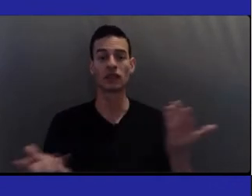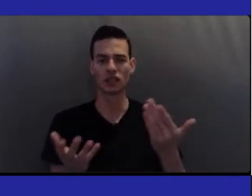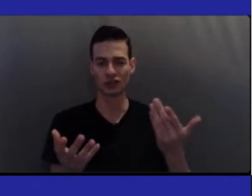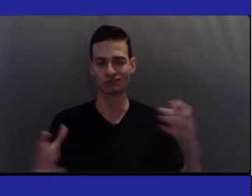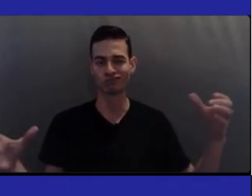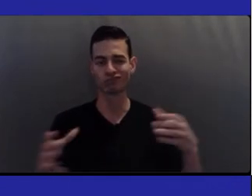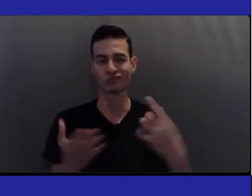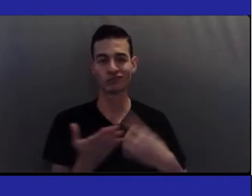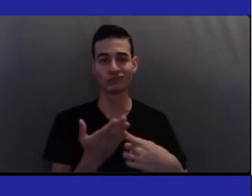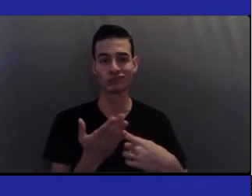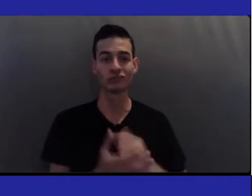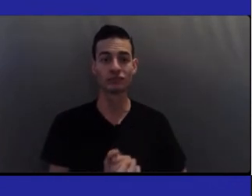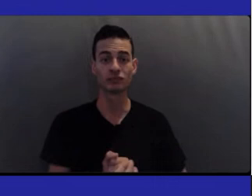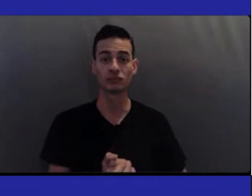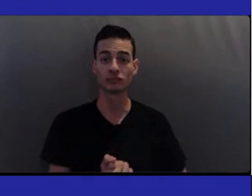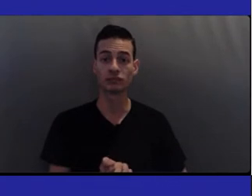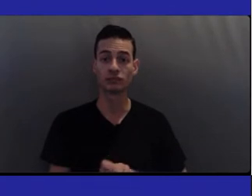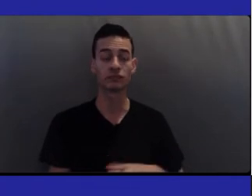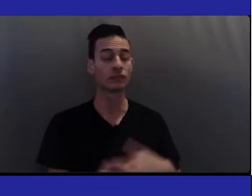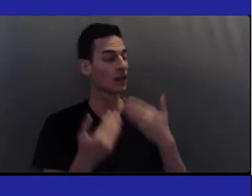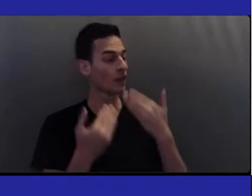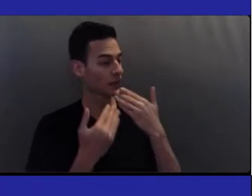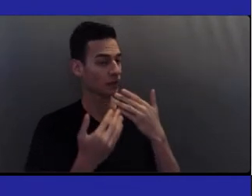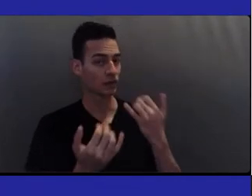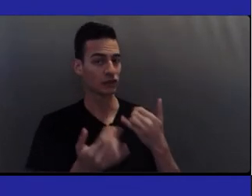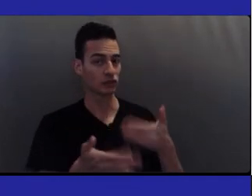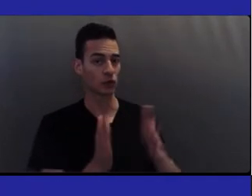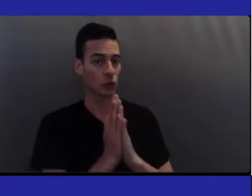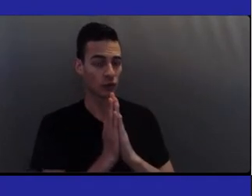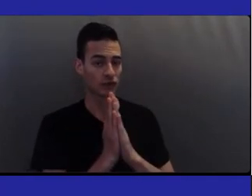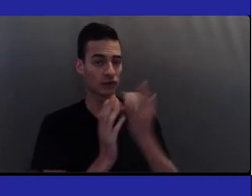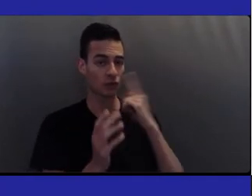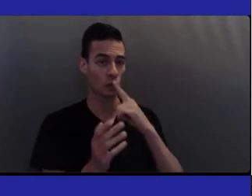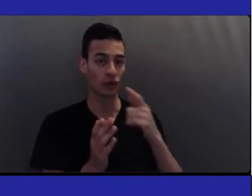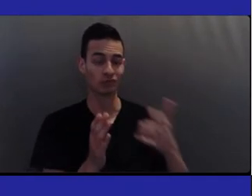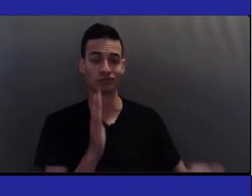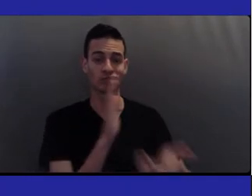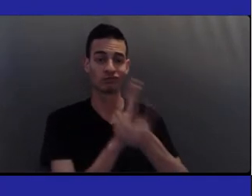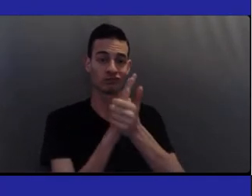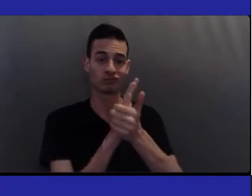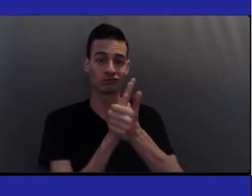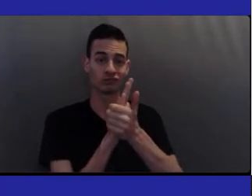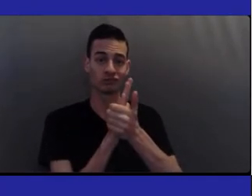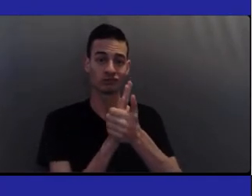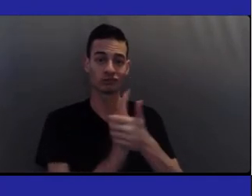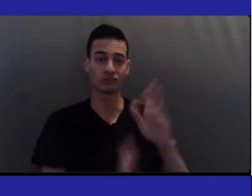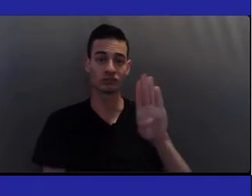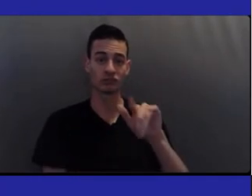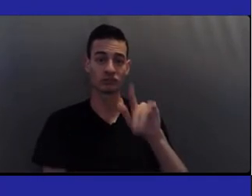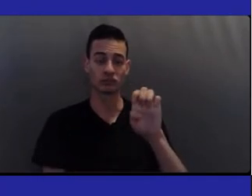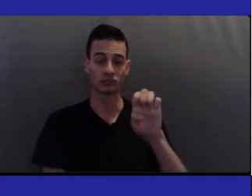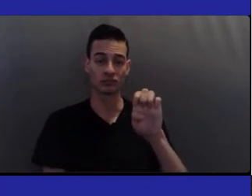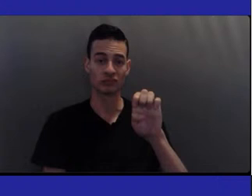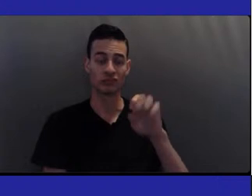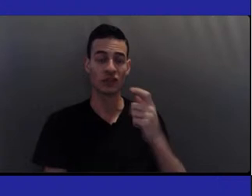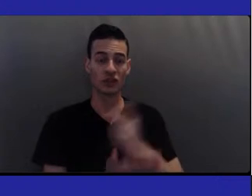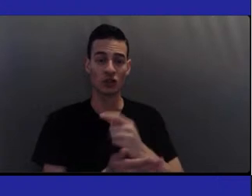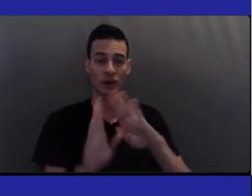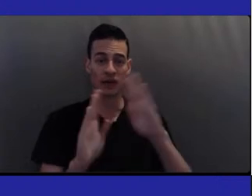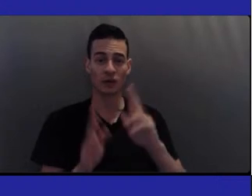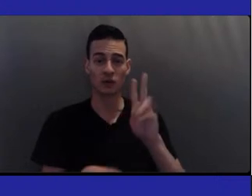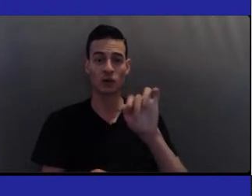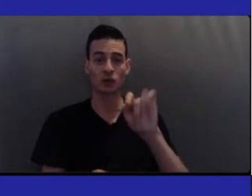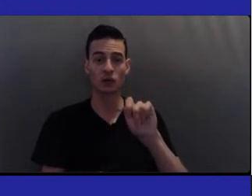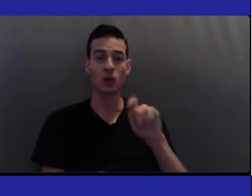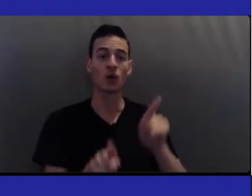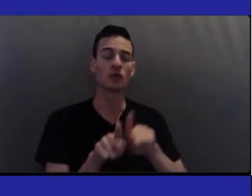Manny. And this is a request for contract amendments at the Bellevue Outpost Therapeutic Housing Units, also known as